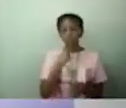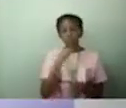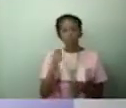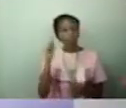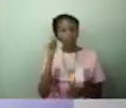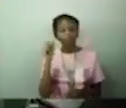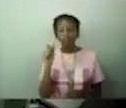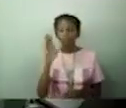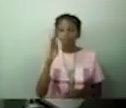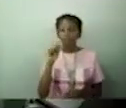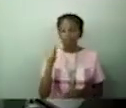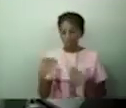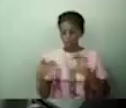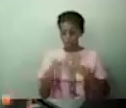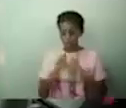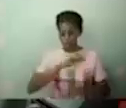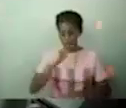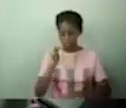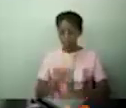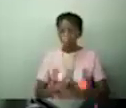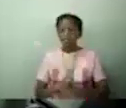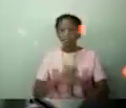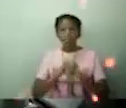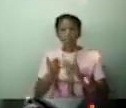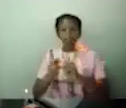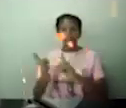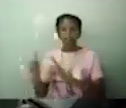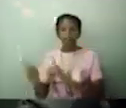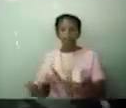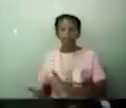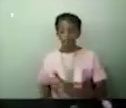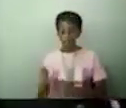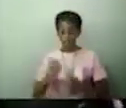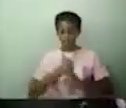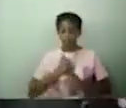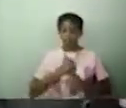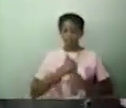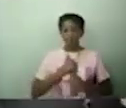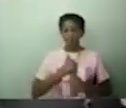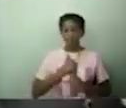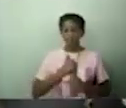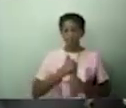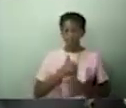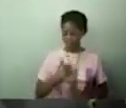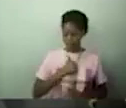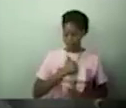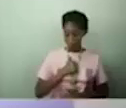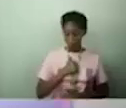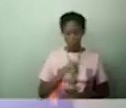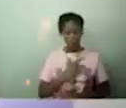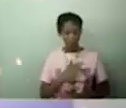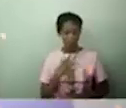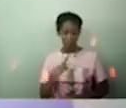in the nations. She wants to get the nations by them, I mean by herself, in the interest